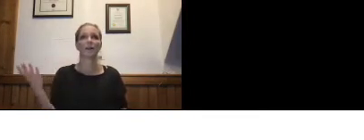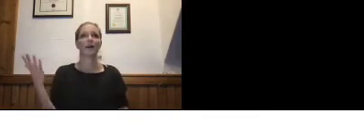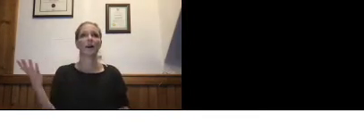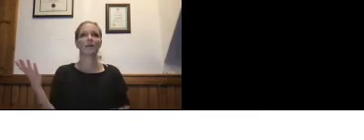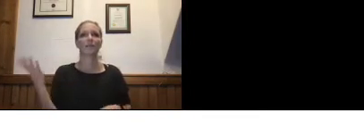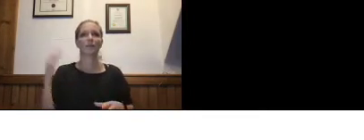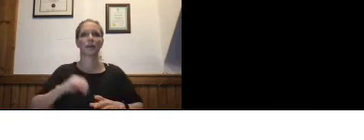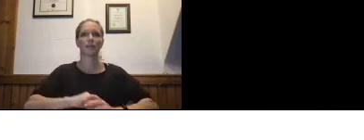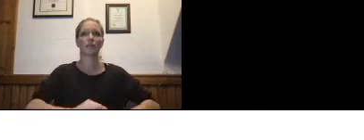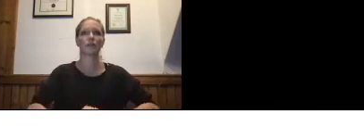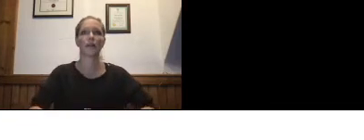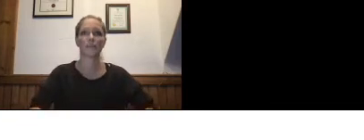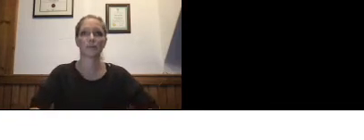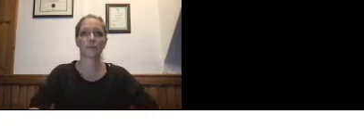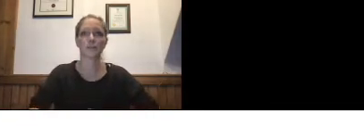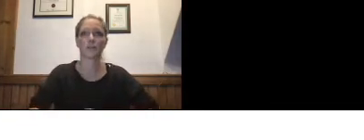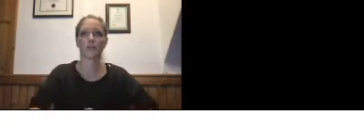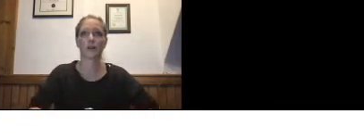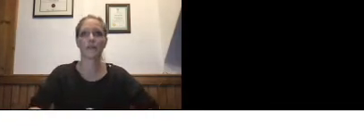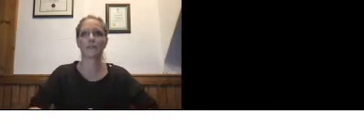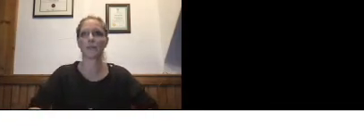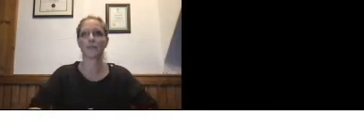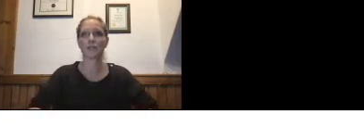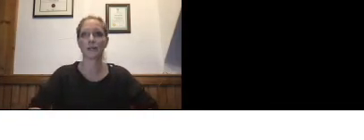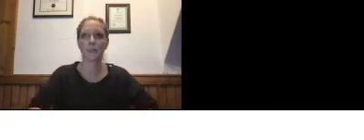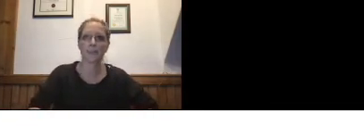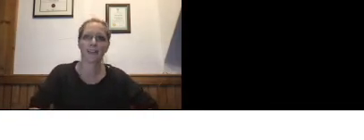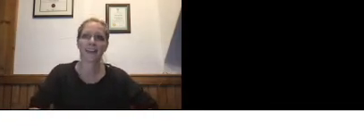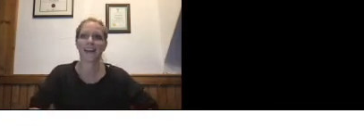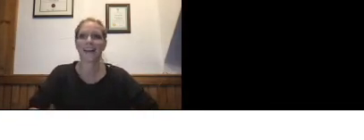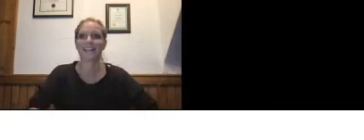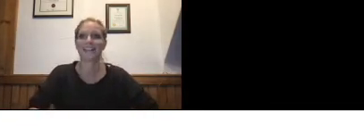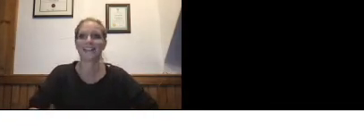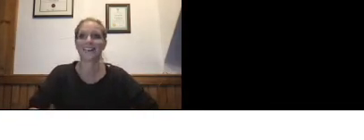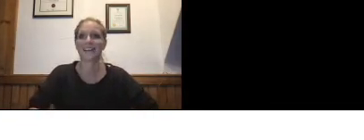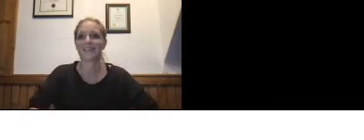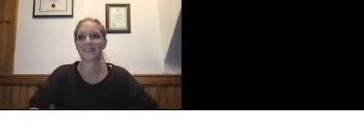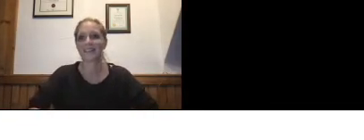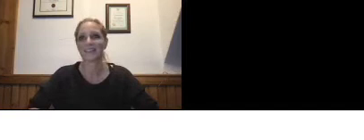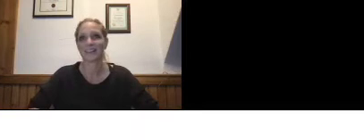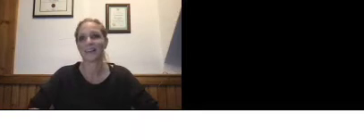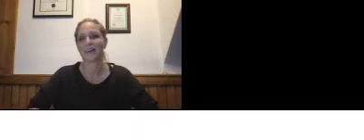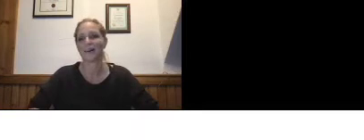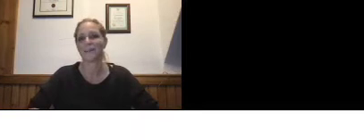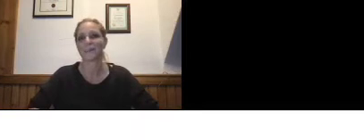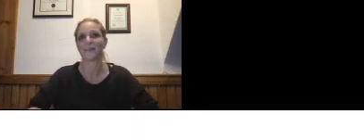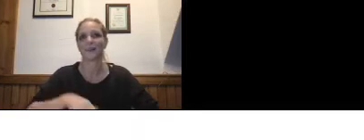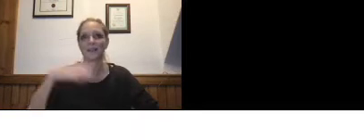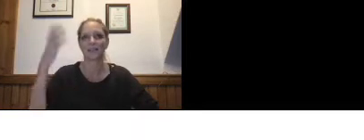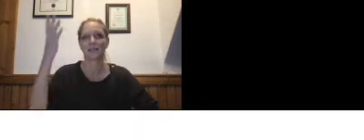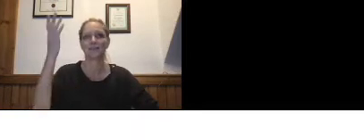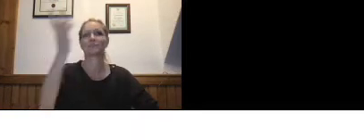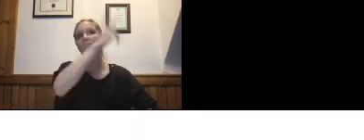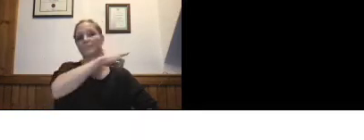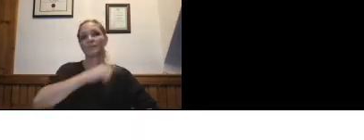joined the Ray Truant Laboratory of Witchcraft and Wizardry. And I found there that,